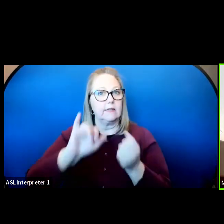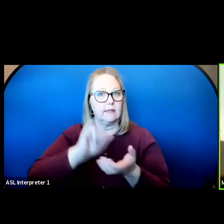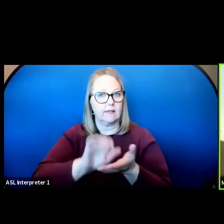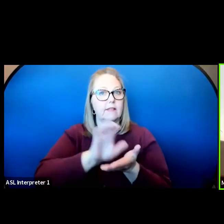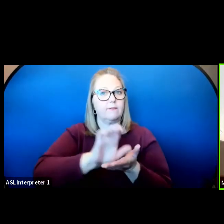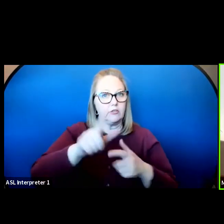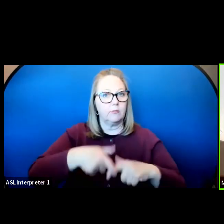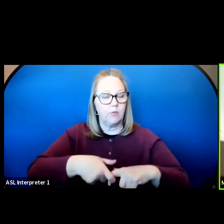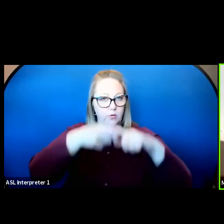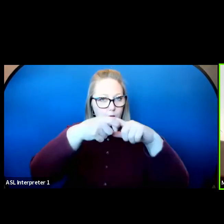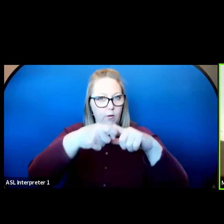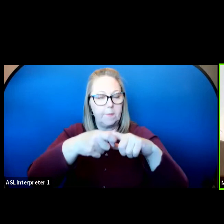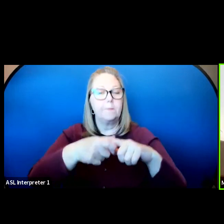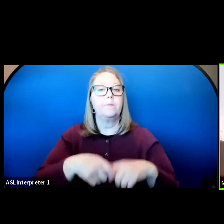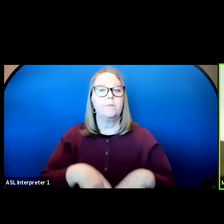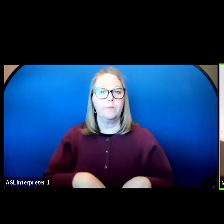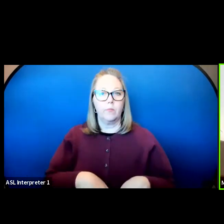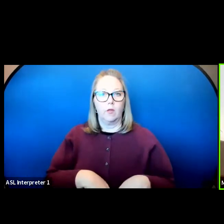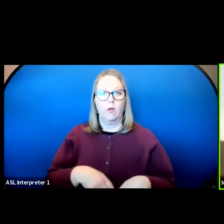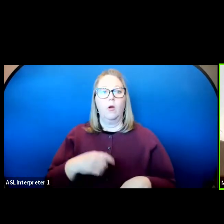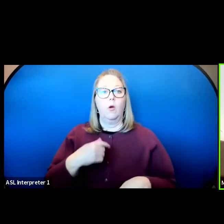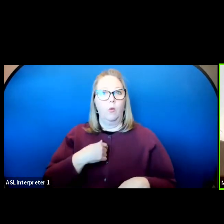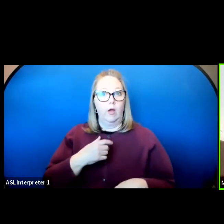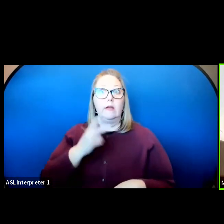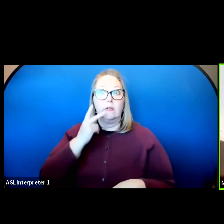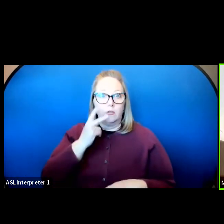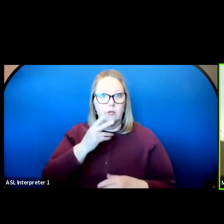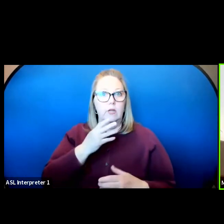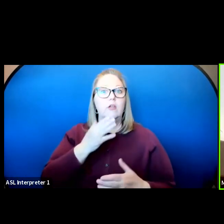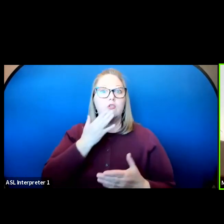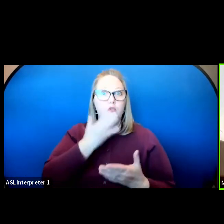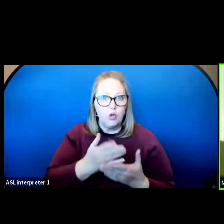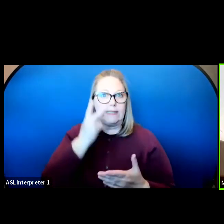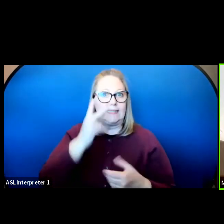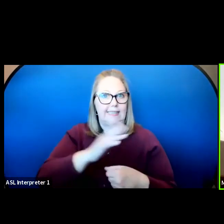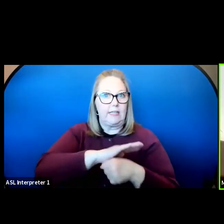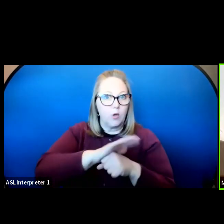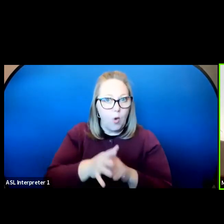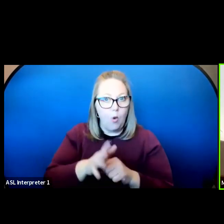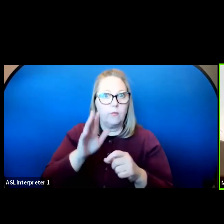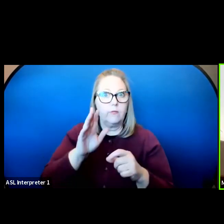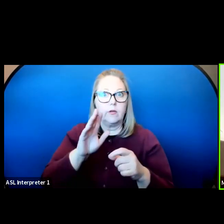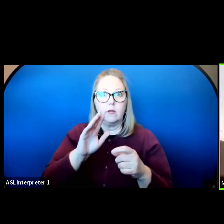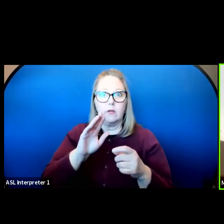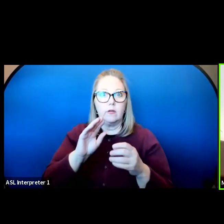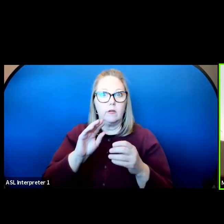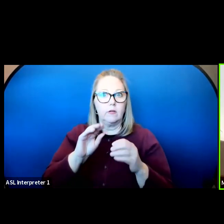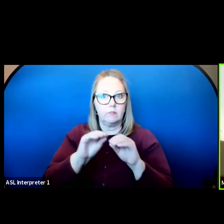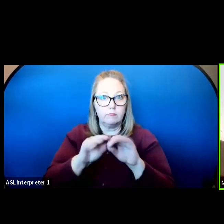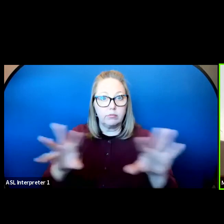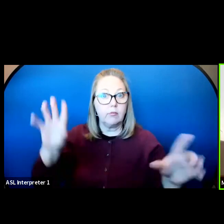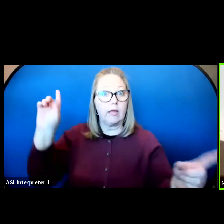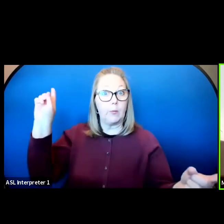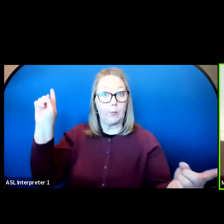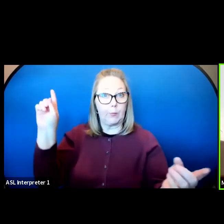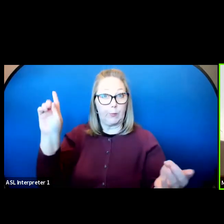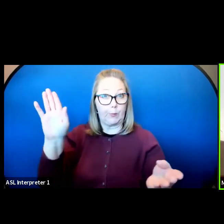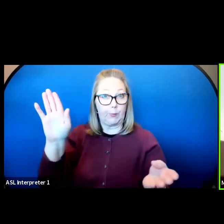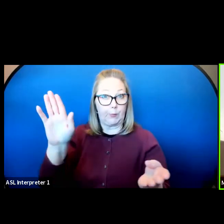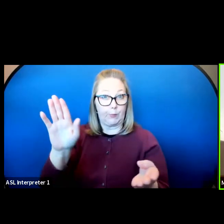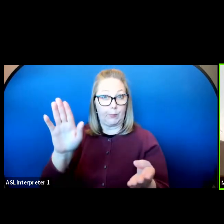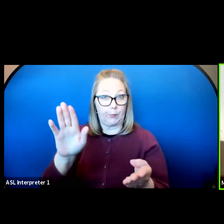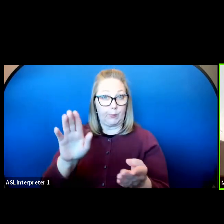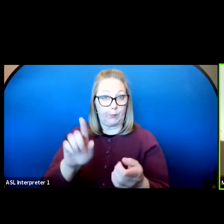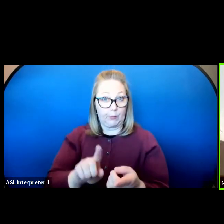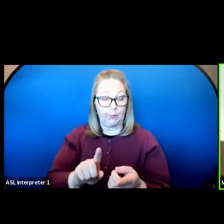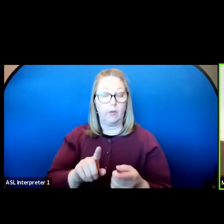course, to see that vaccinations are increasing daily, that cases are dropping, and that there are signs that our economy is beginning to recover. But we